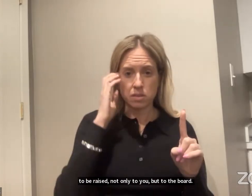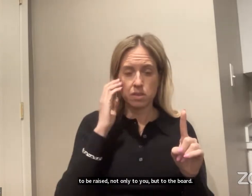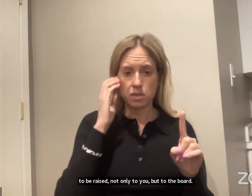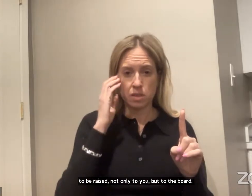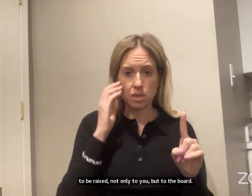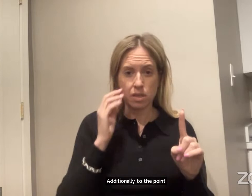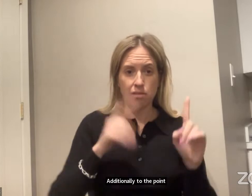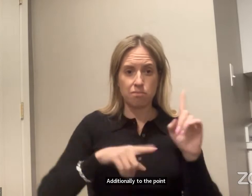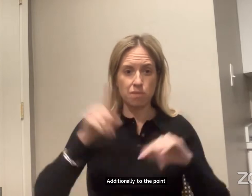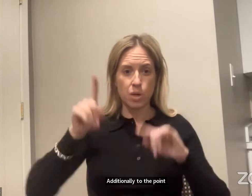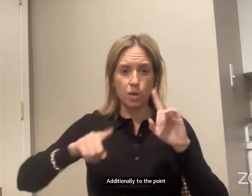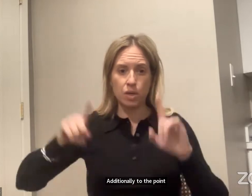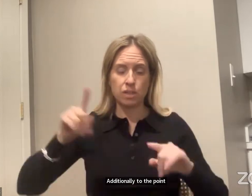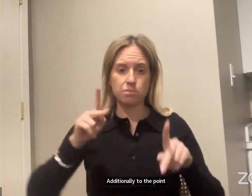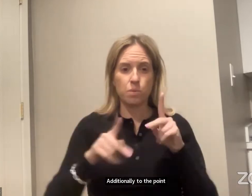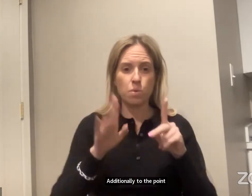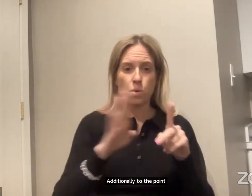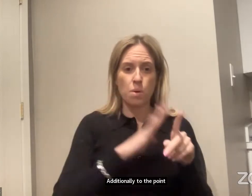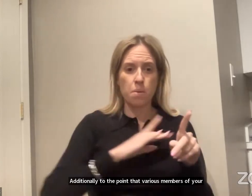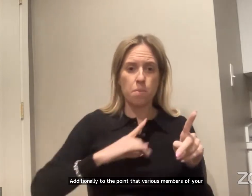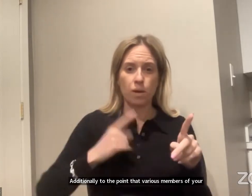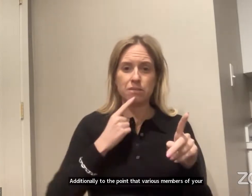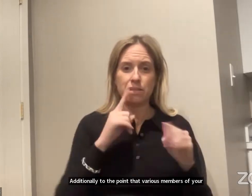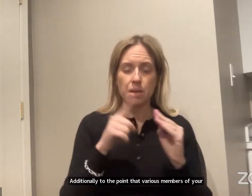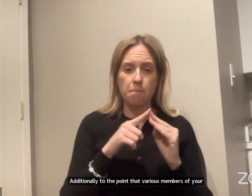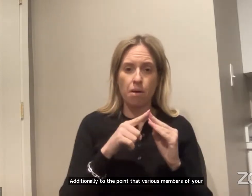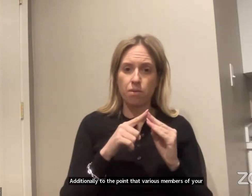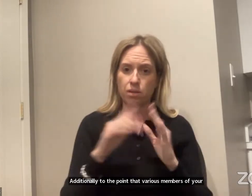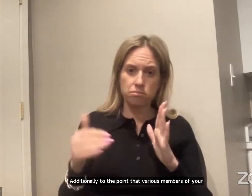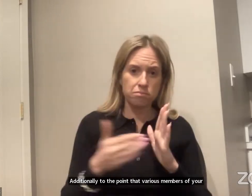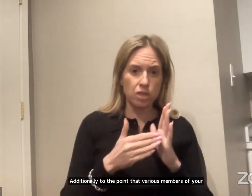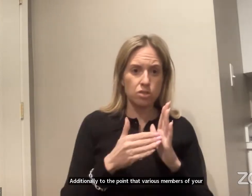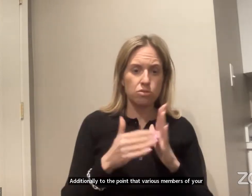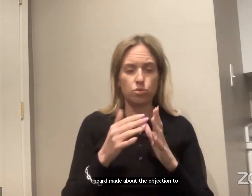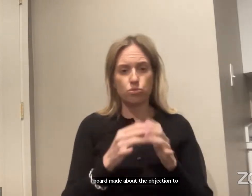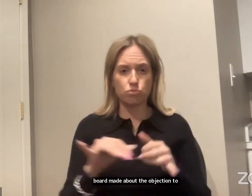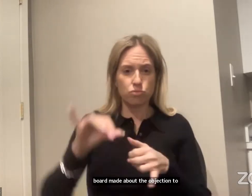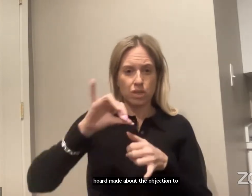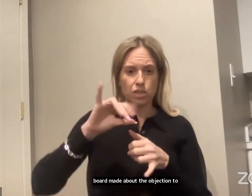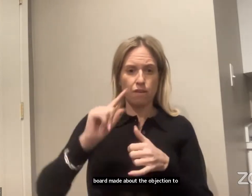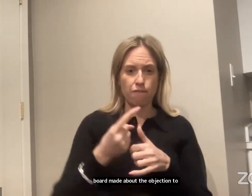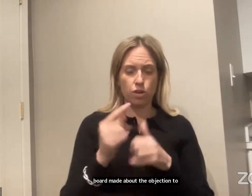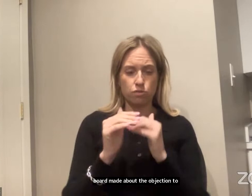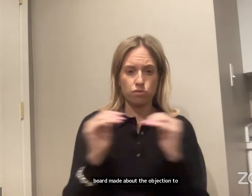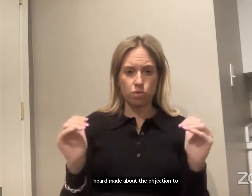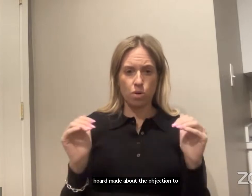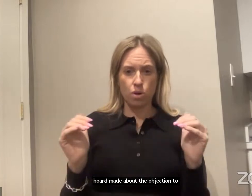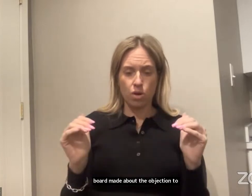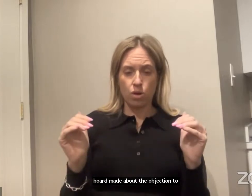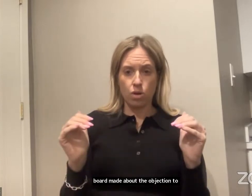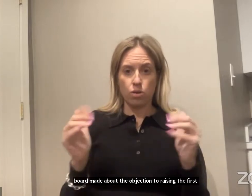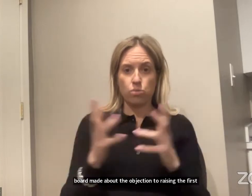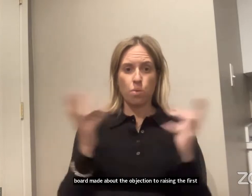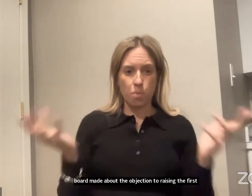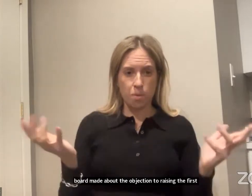members of your board made about the objection to raising the first floor so significantly,